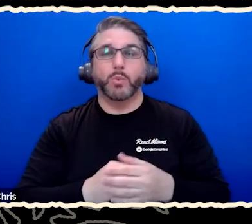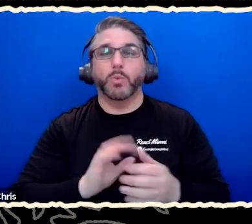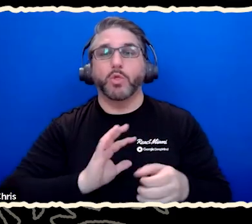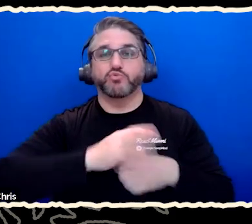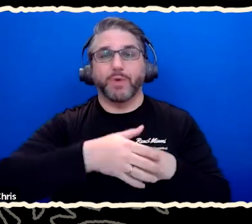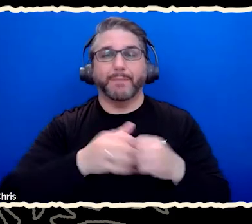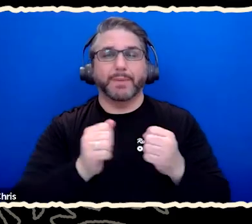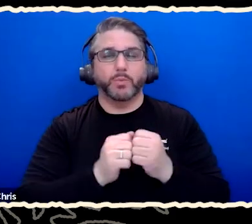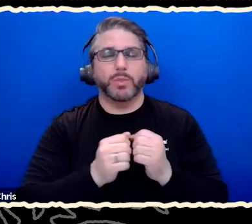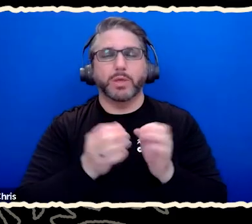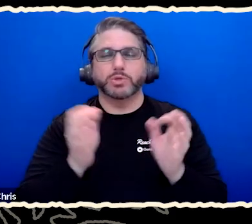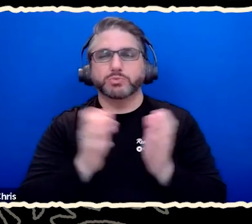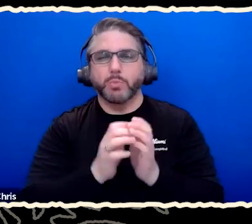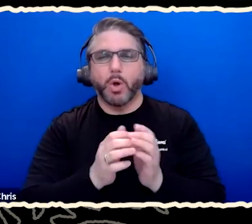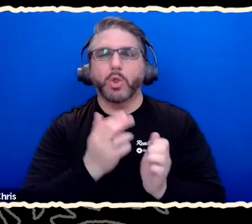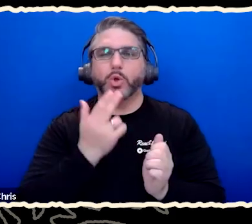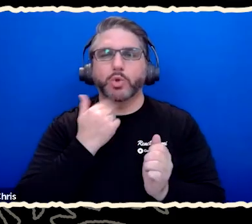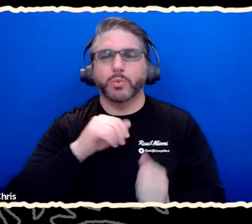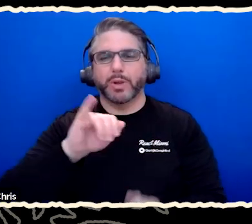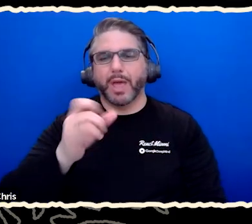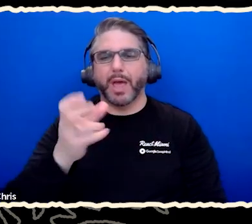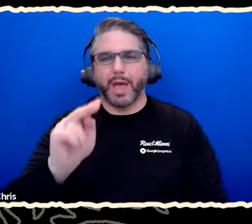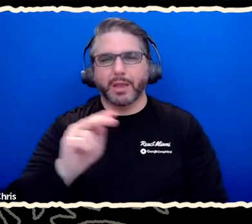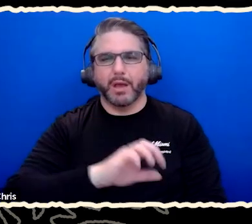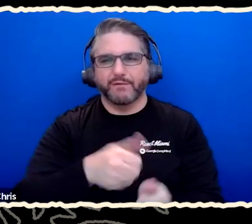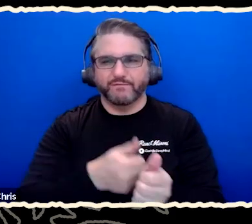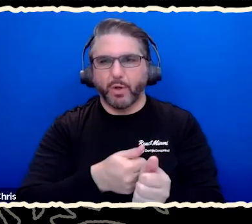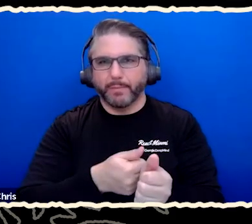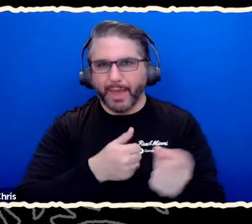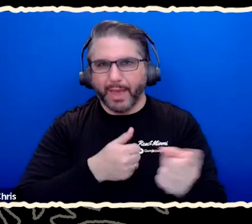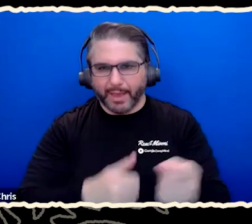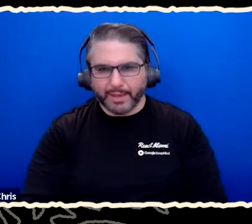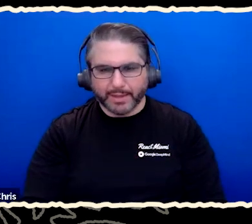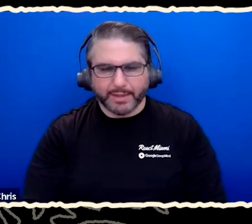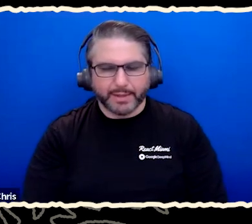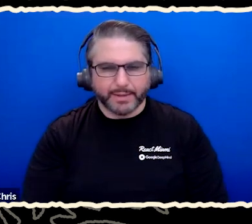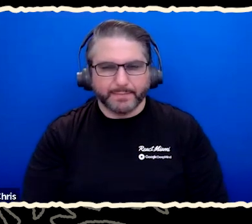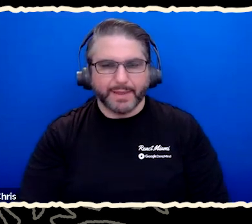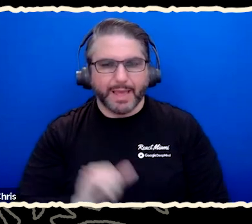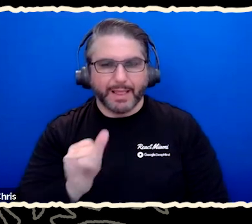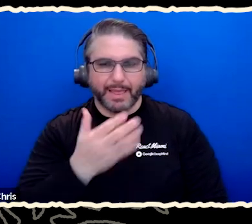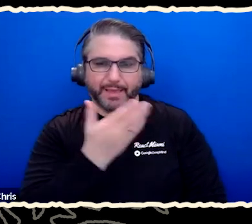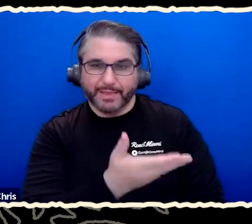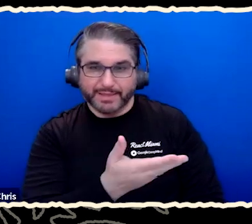cute icon fallback, like this.